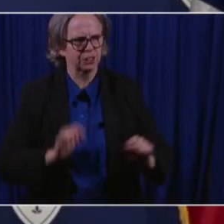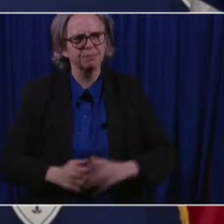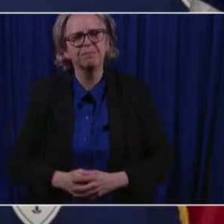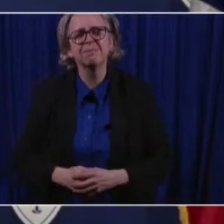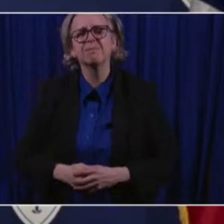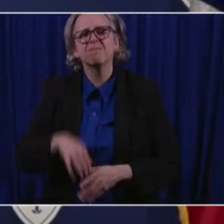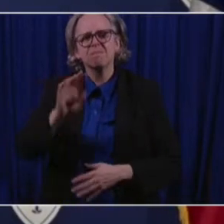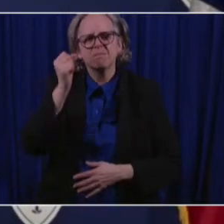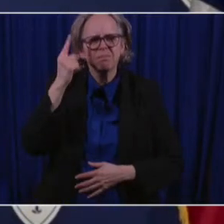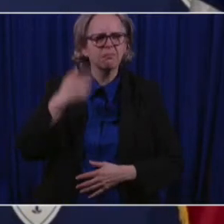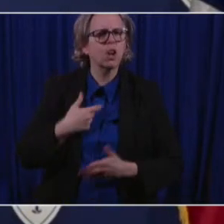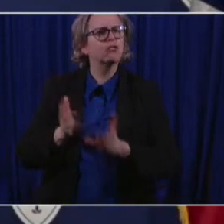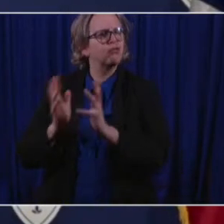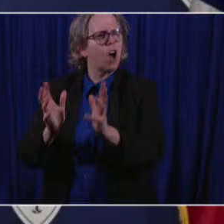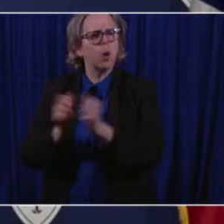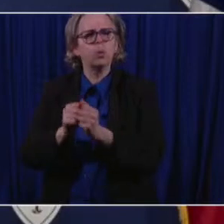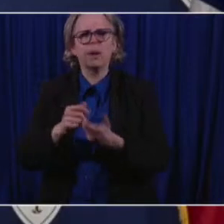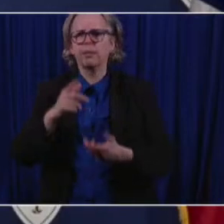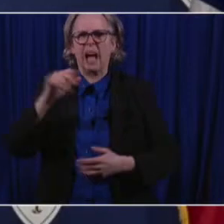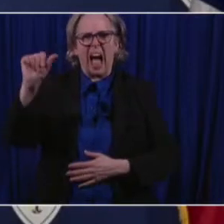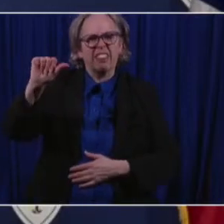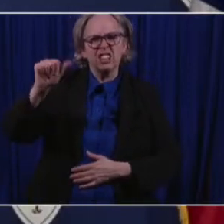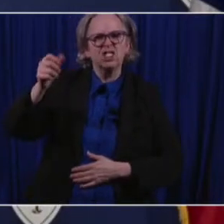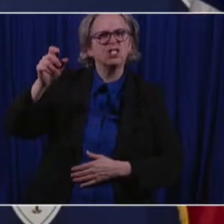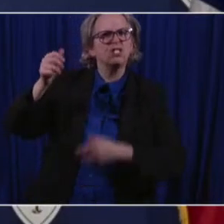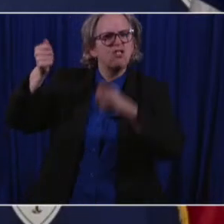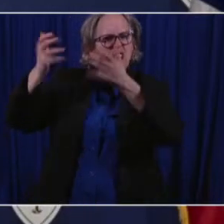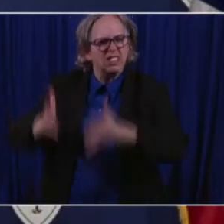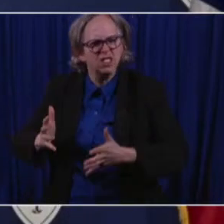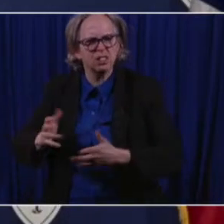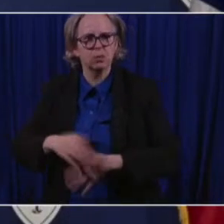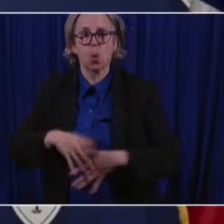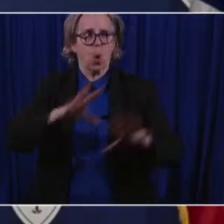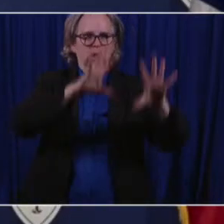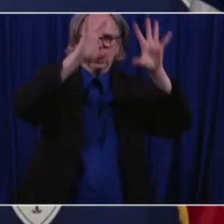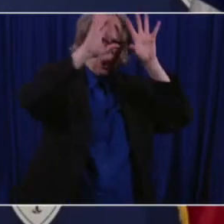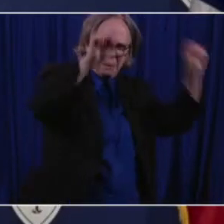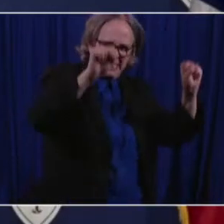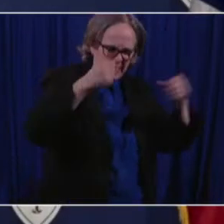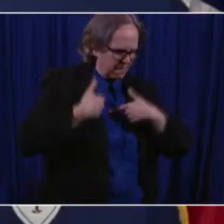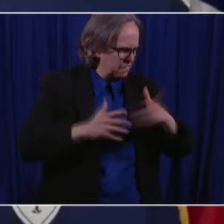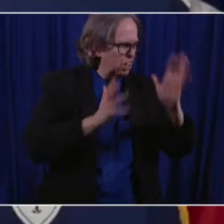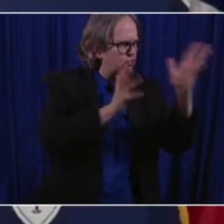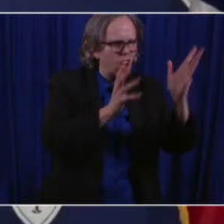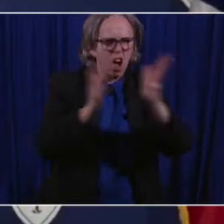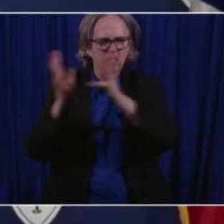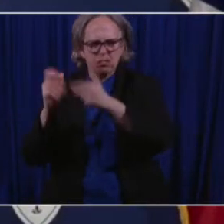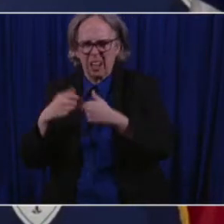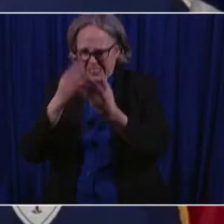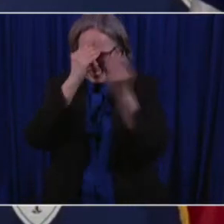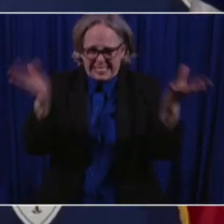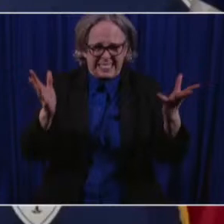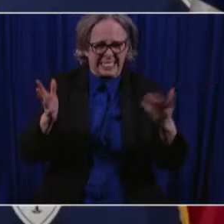know, for an athlete who wants to have a season, whether it's a spring season of track